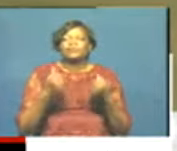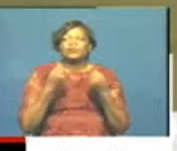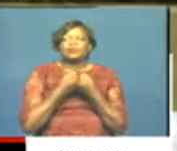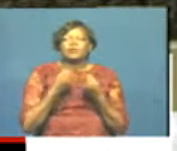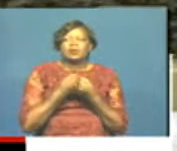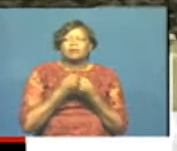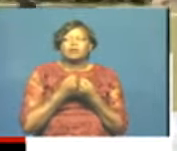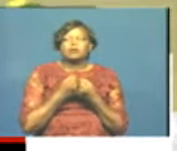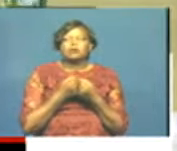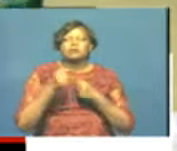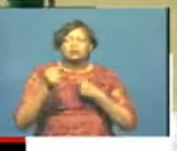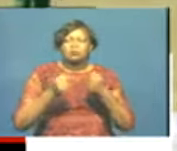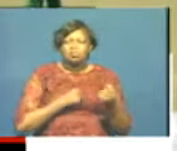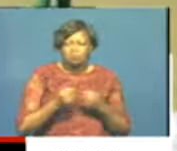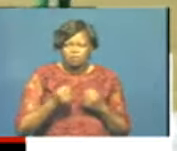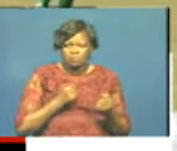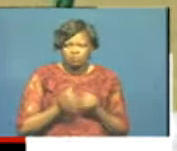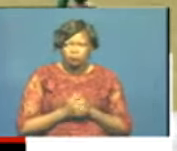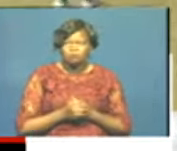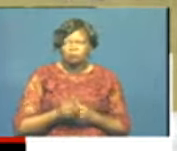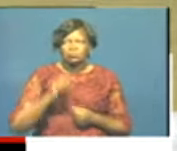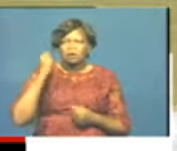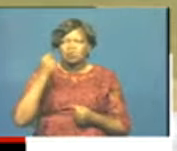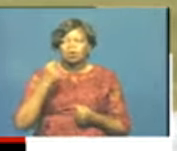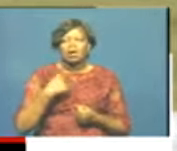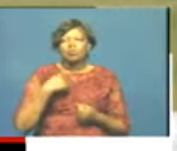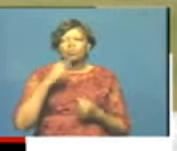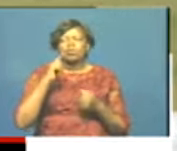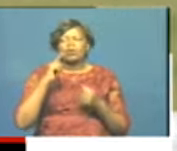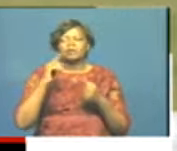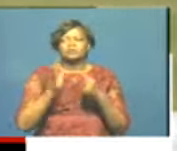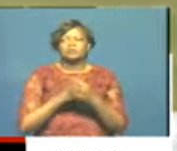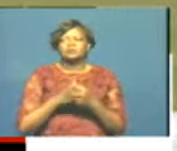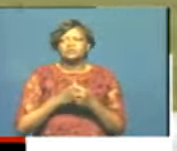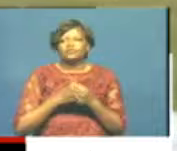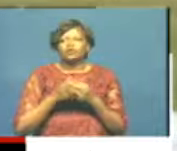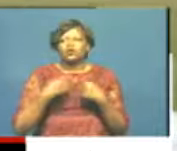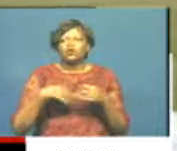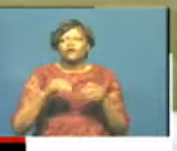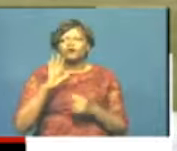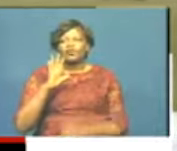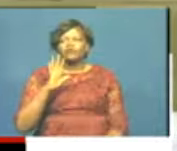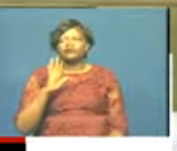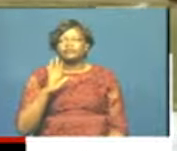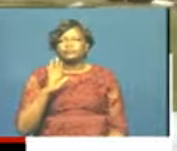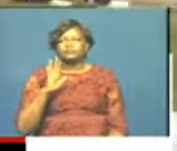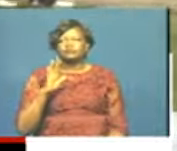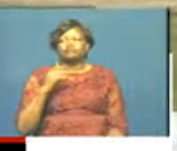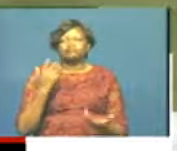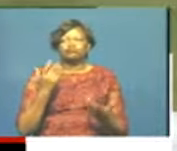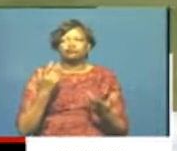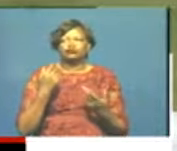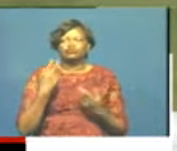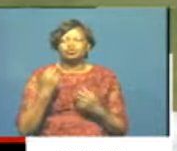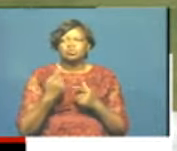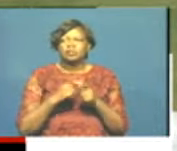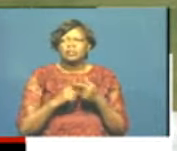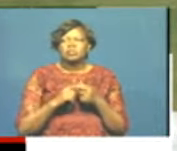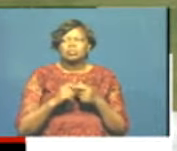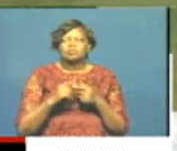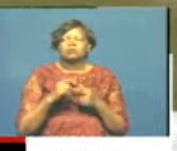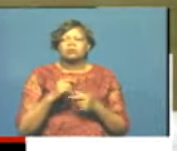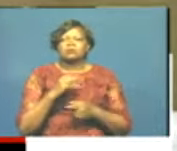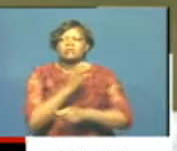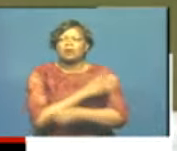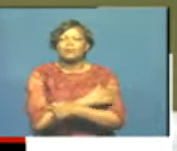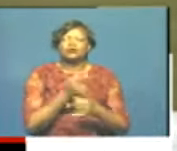Tournament in Kigali, Rwanda. Kenya put 119 runs for the loss of 5 wickets in the allotted 20 overs. Captain Quinta Abel top scored for